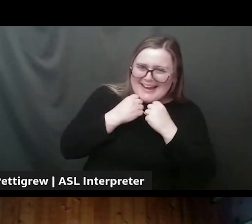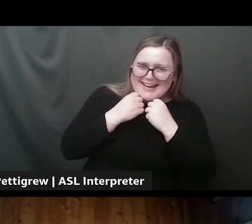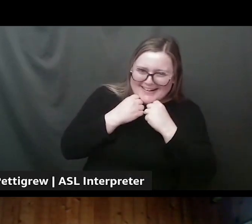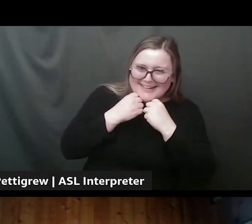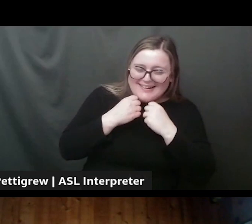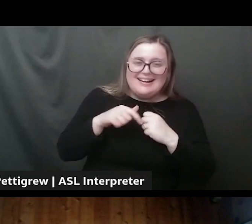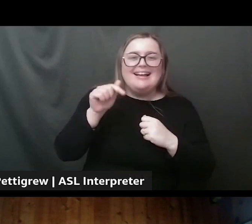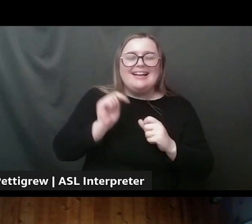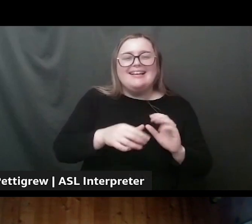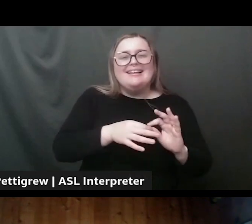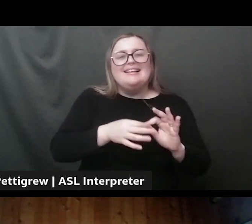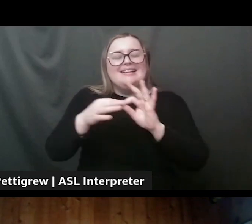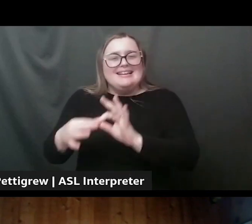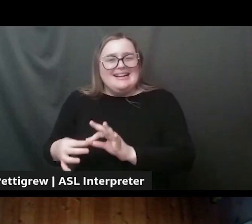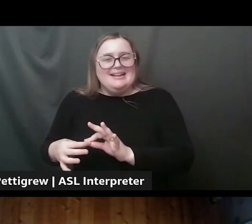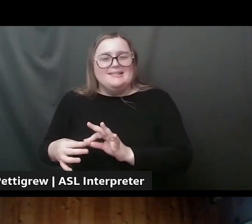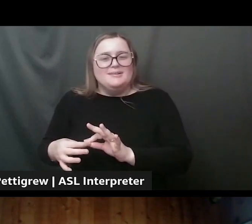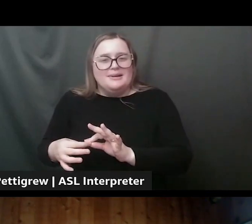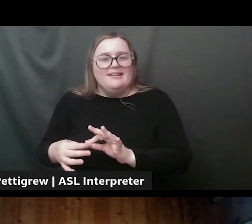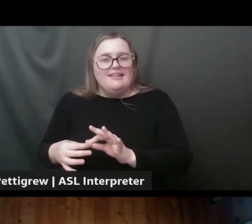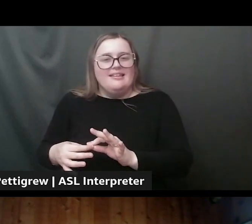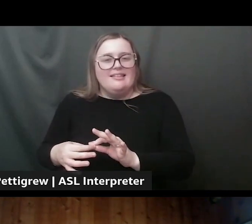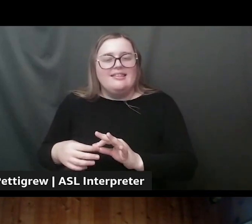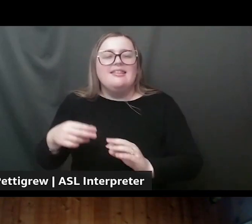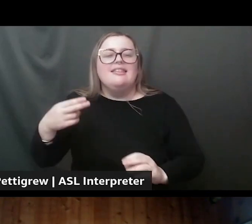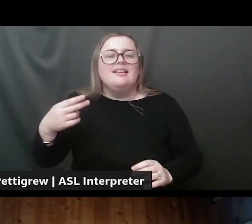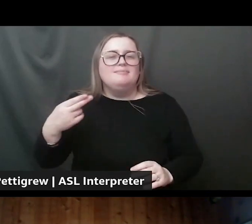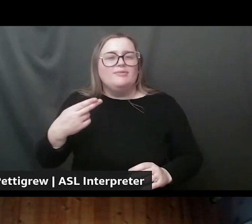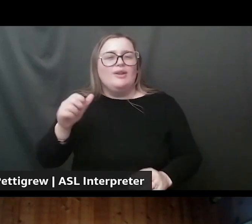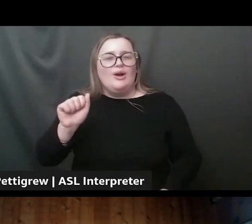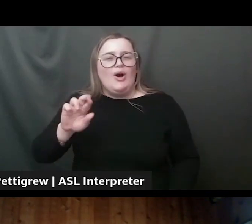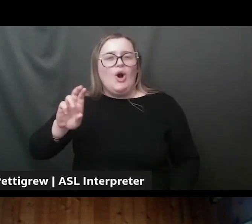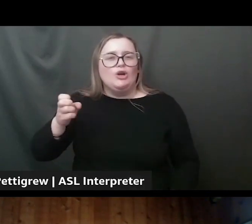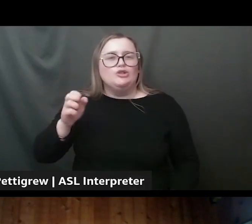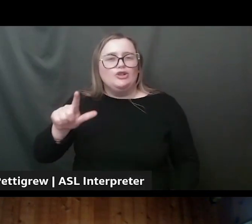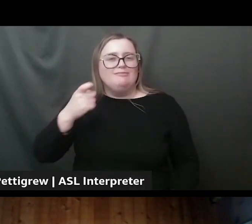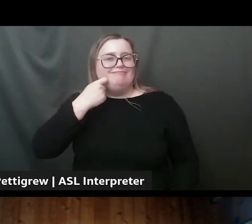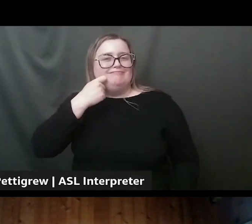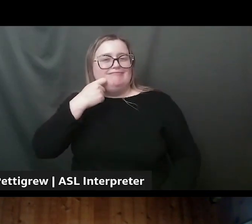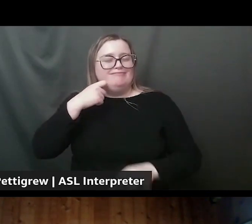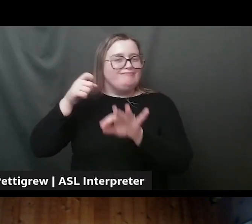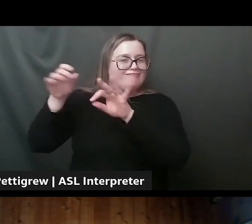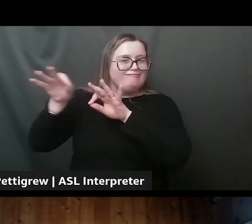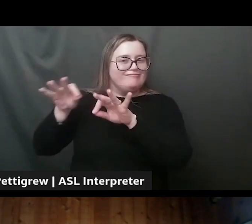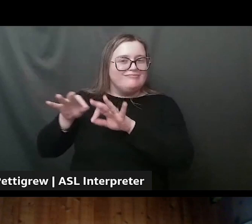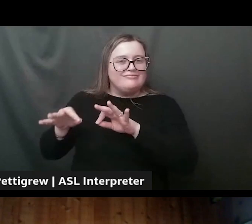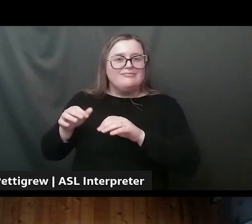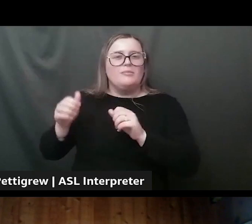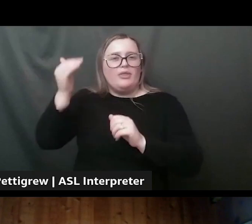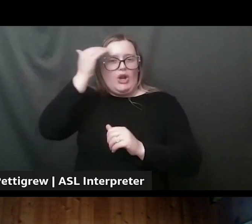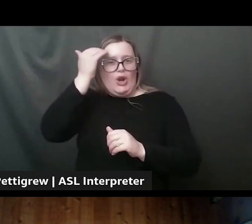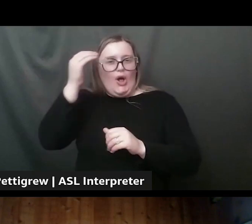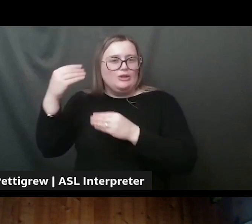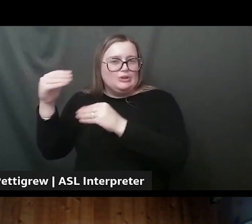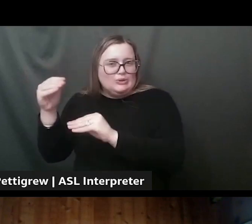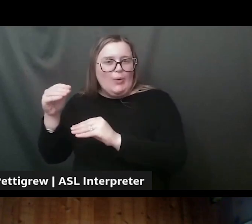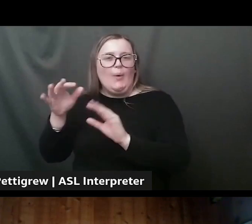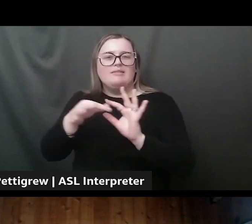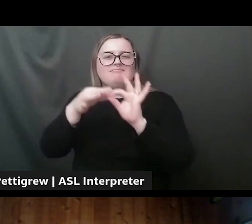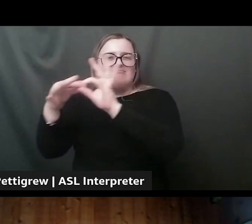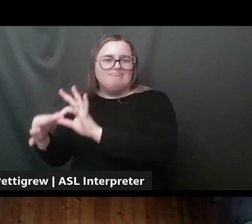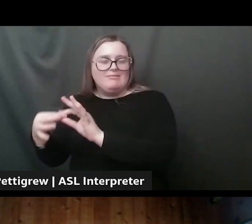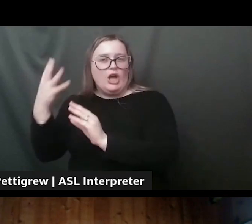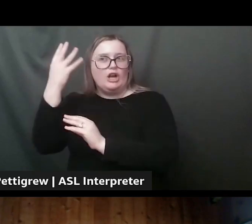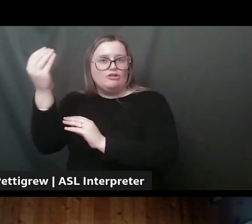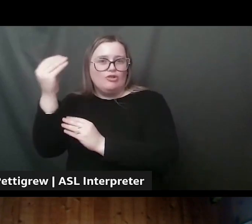with what Harshal just went through with the knowledge store and connecting to external data sources.